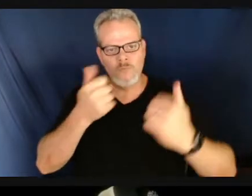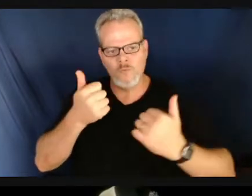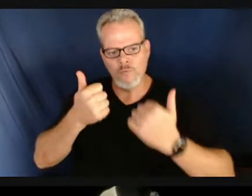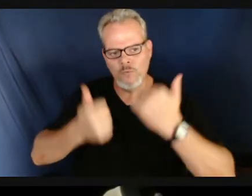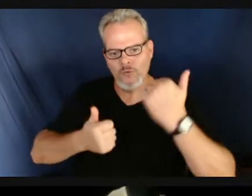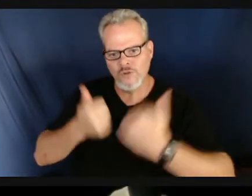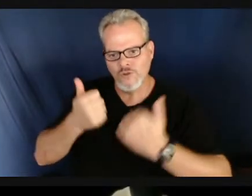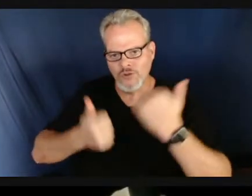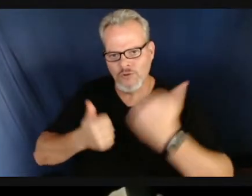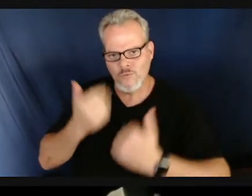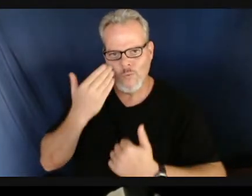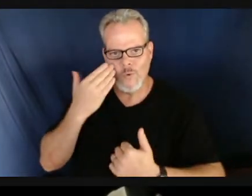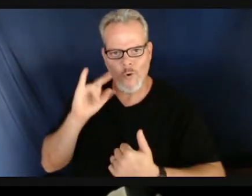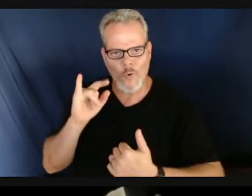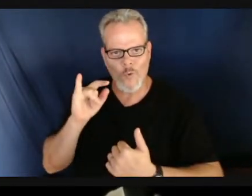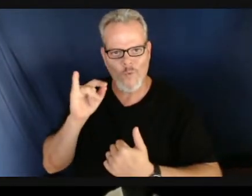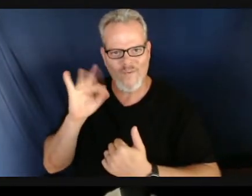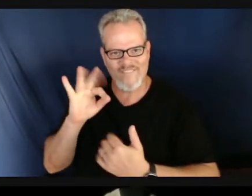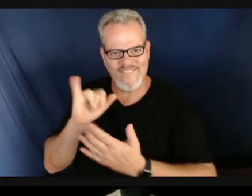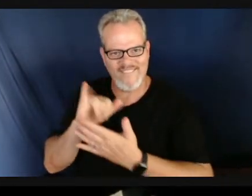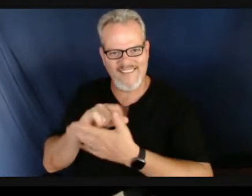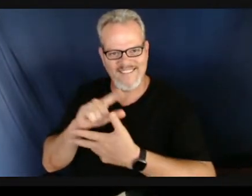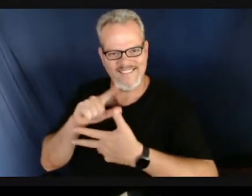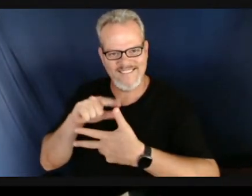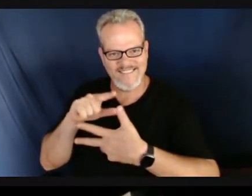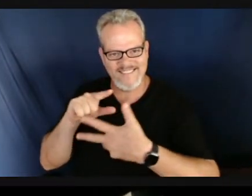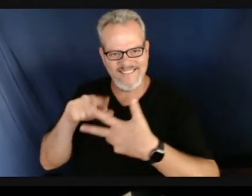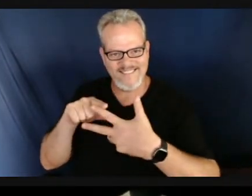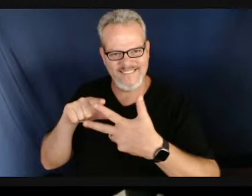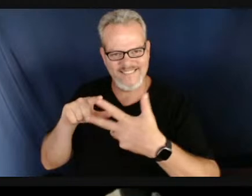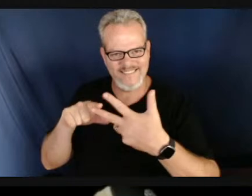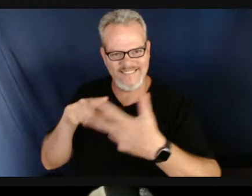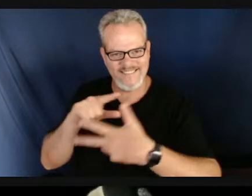the splashing, the splooshing, tilt.